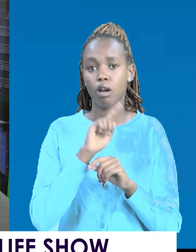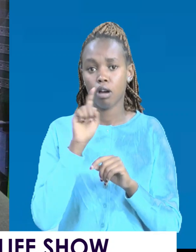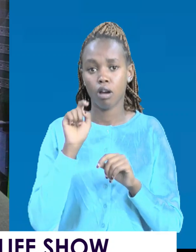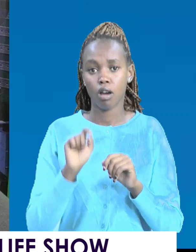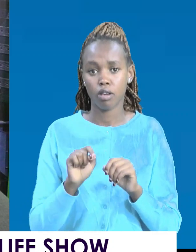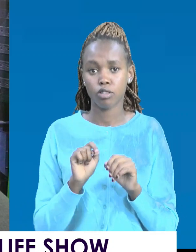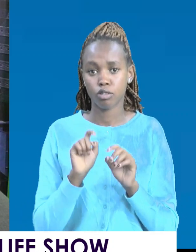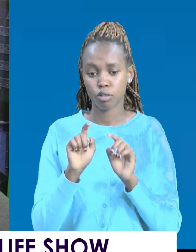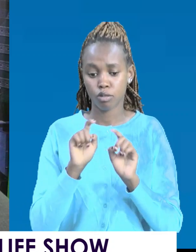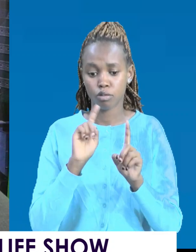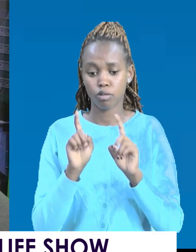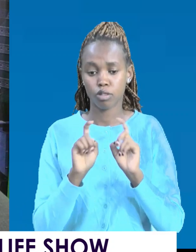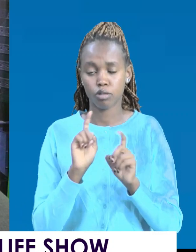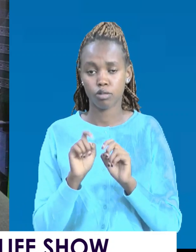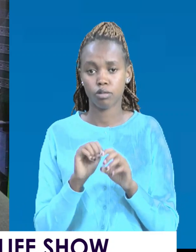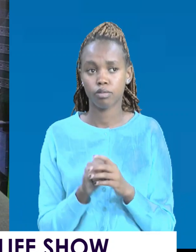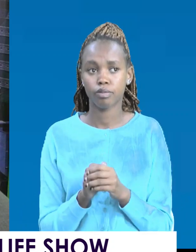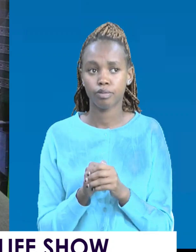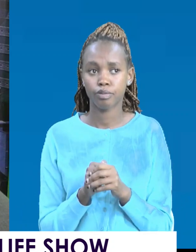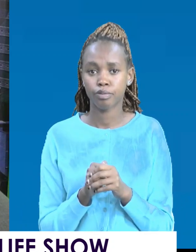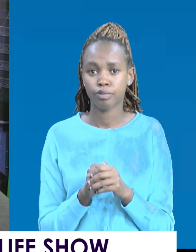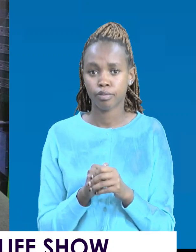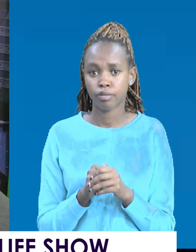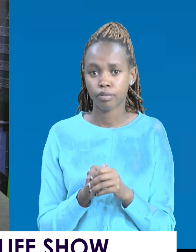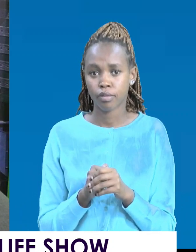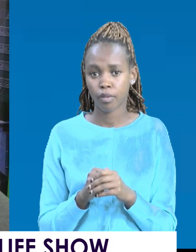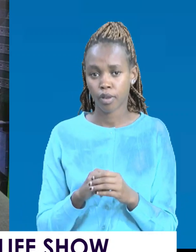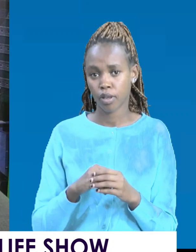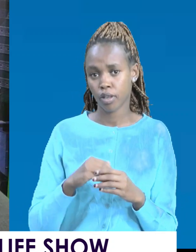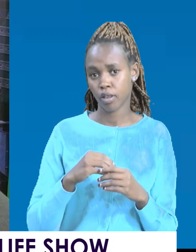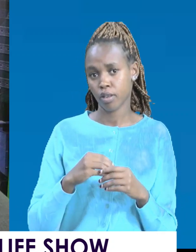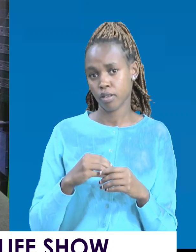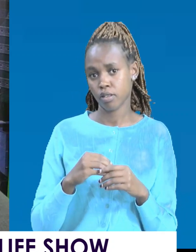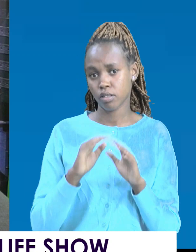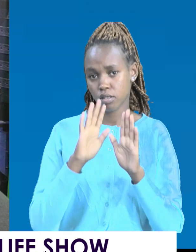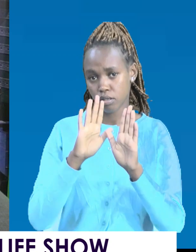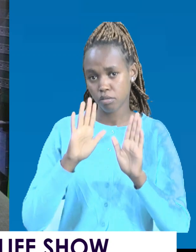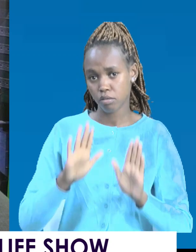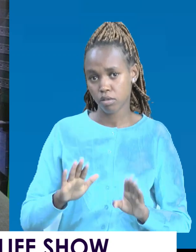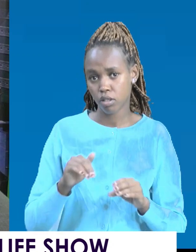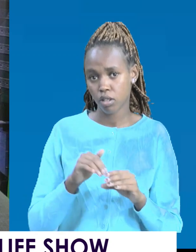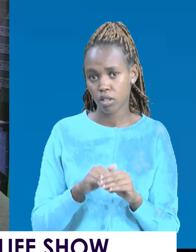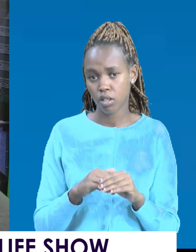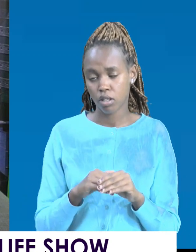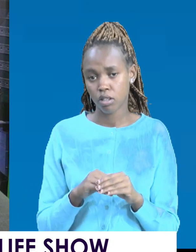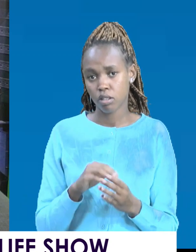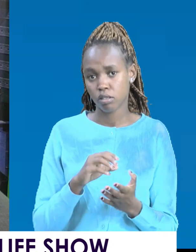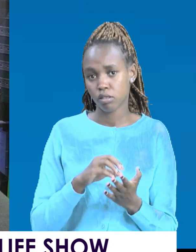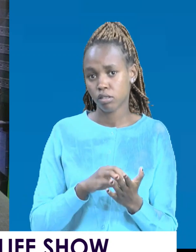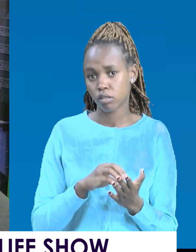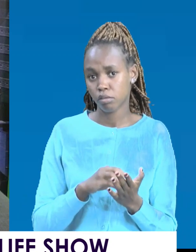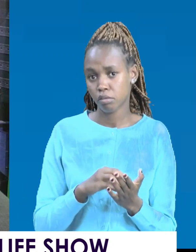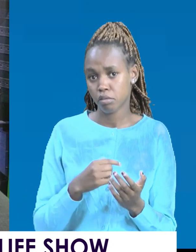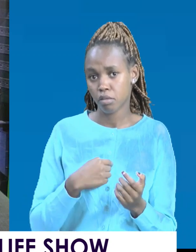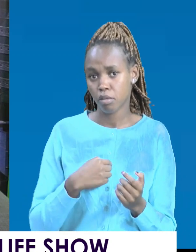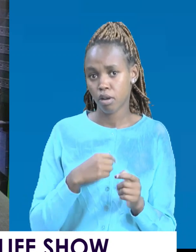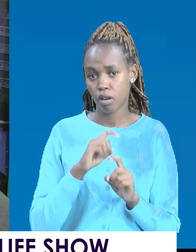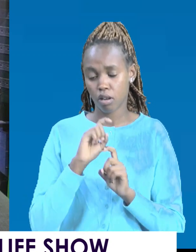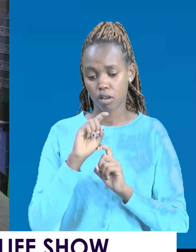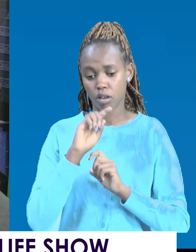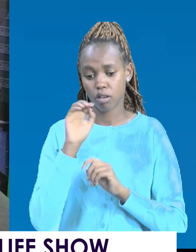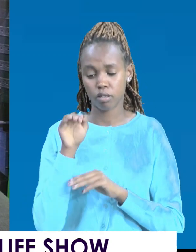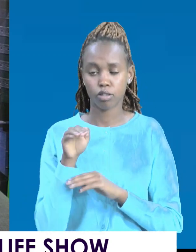question. Yes, it is important at this stage for me to ask you a